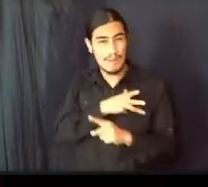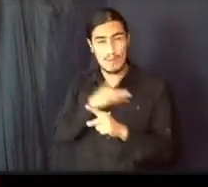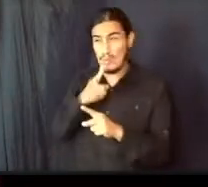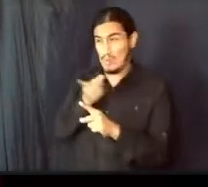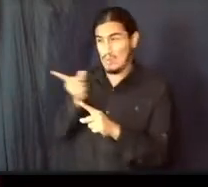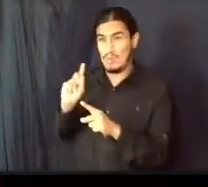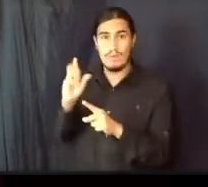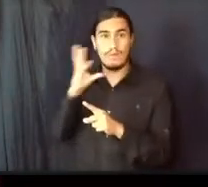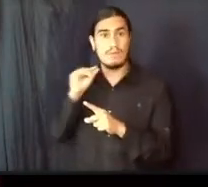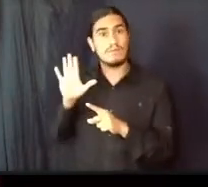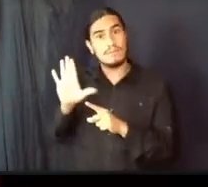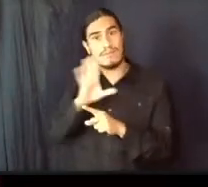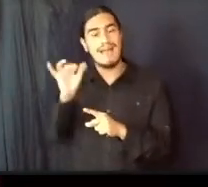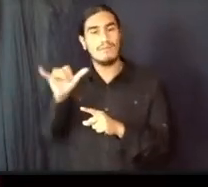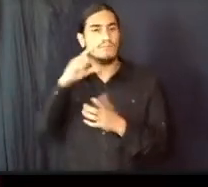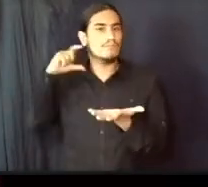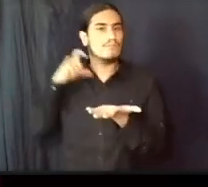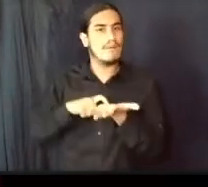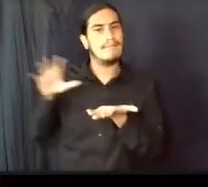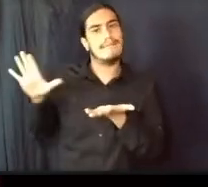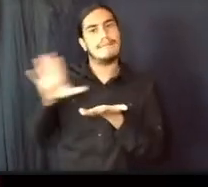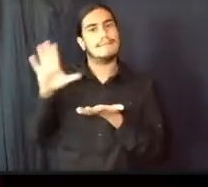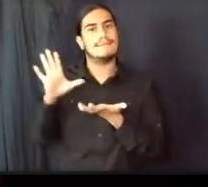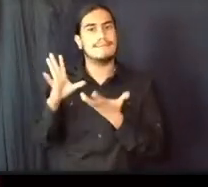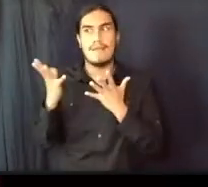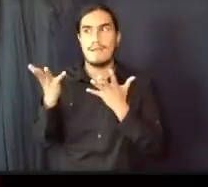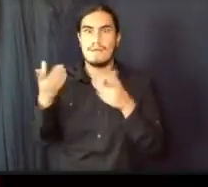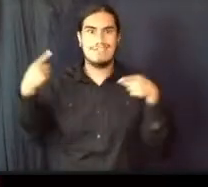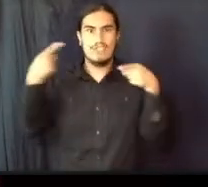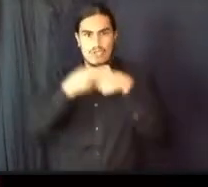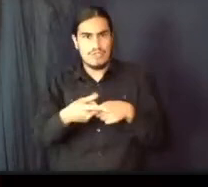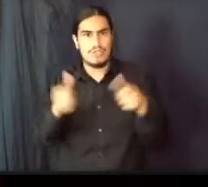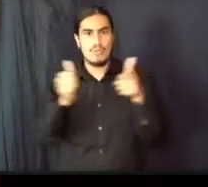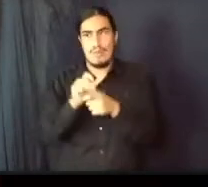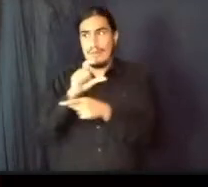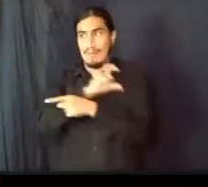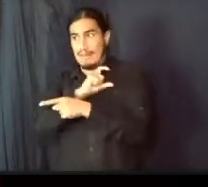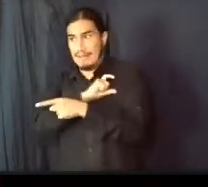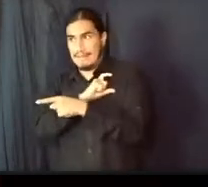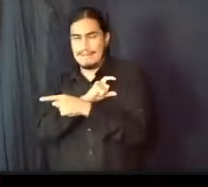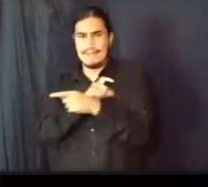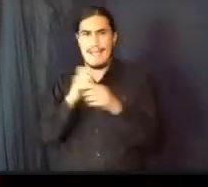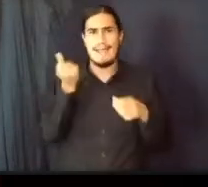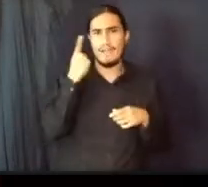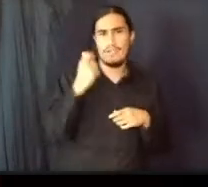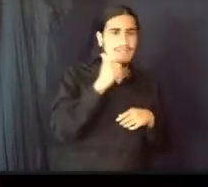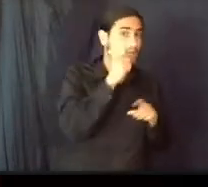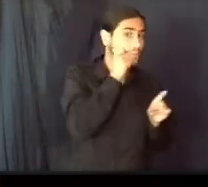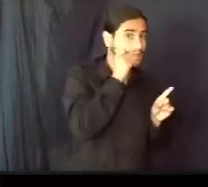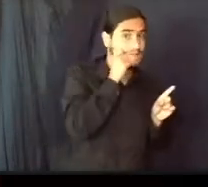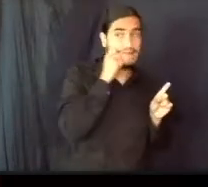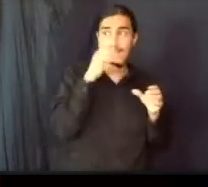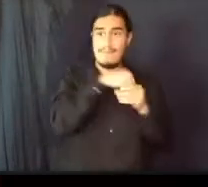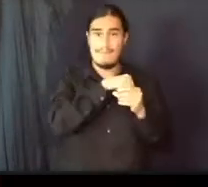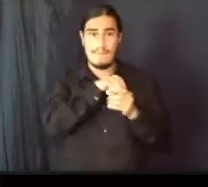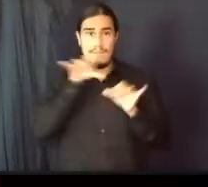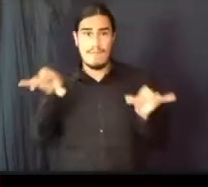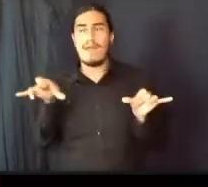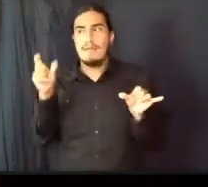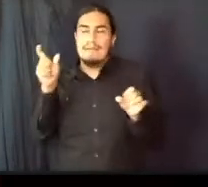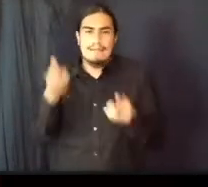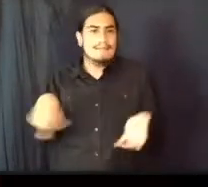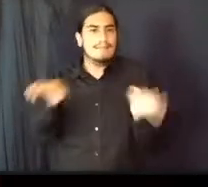an intersectional perspective on racist policing is necessary to not only analyze the ways in which police violence draws